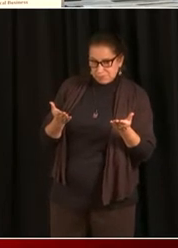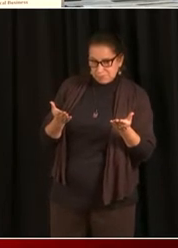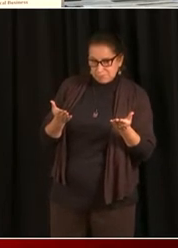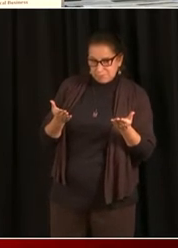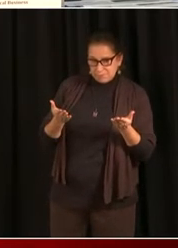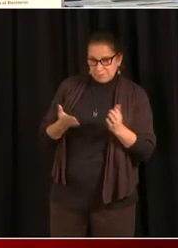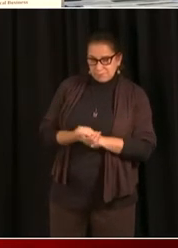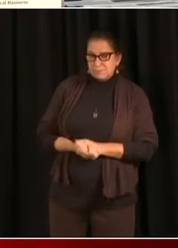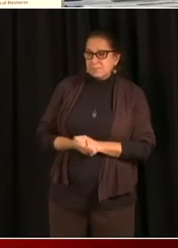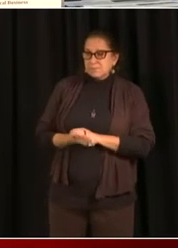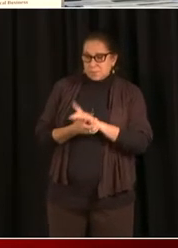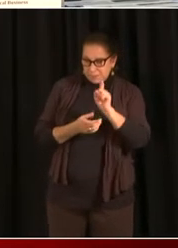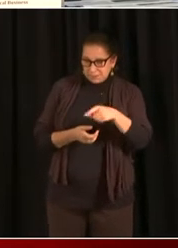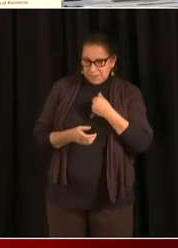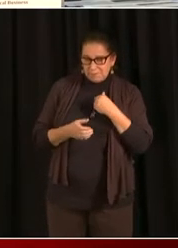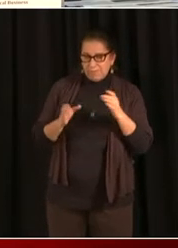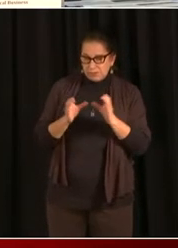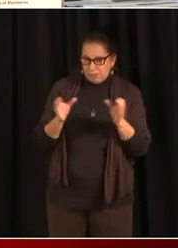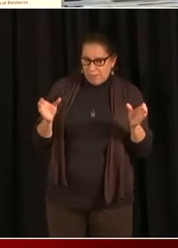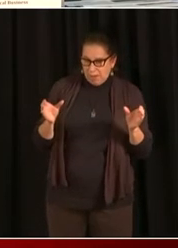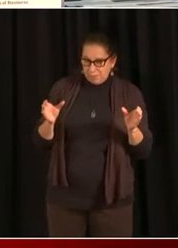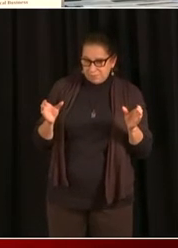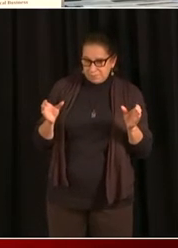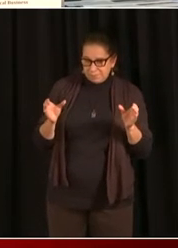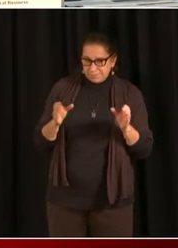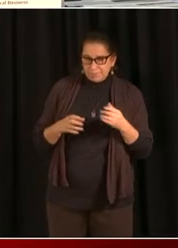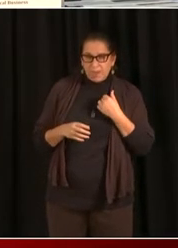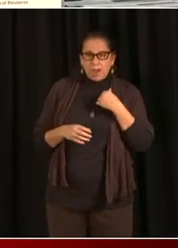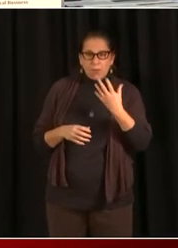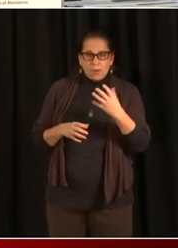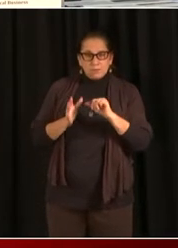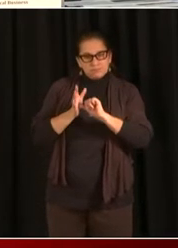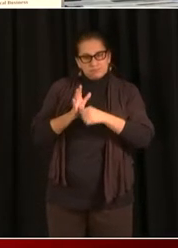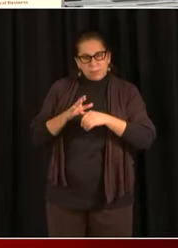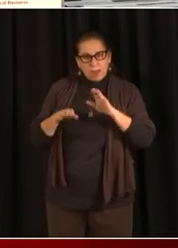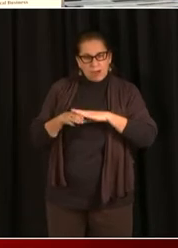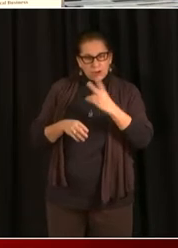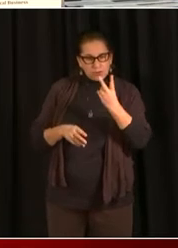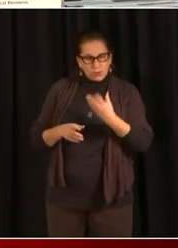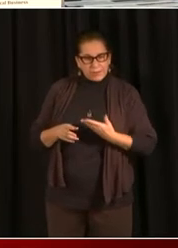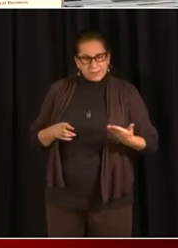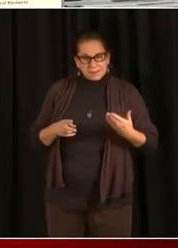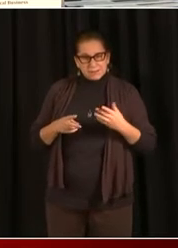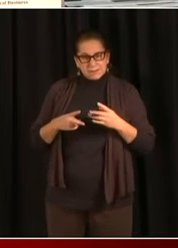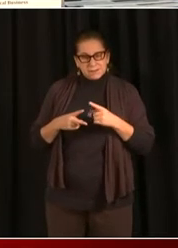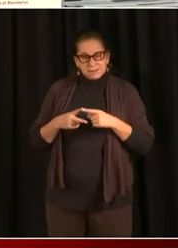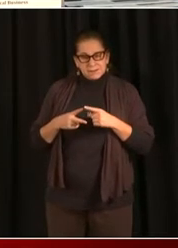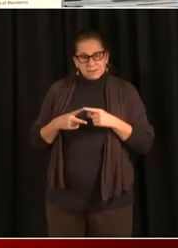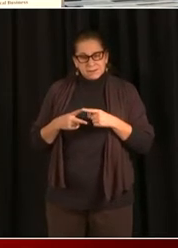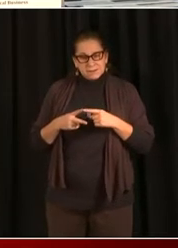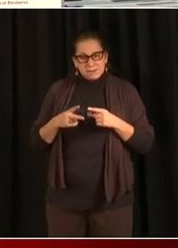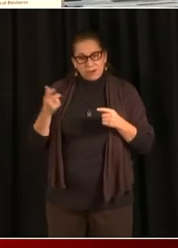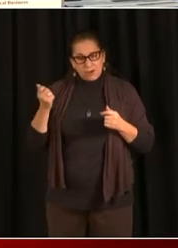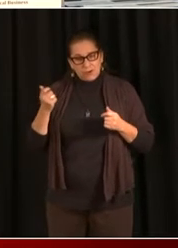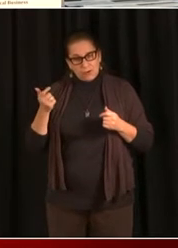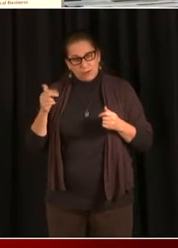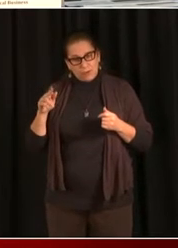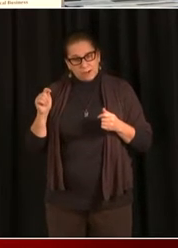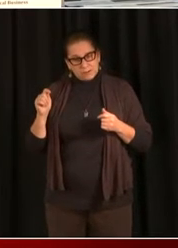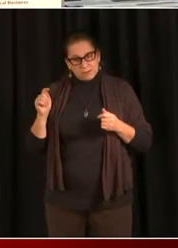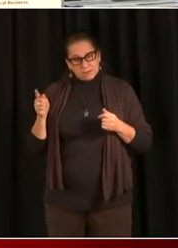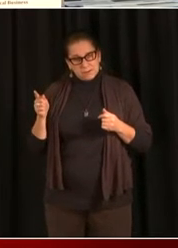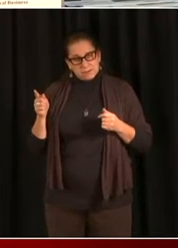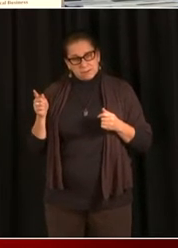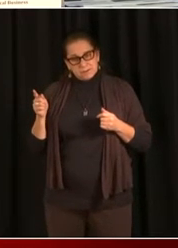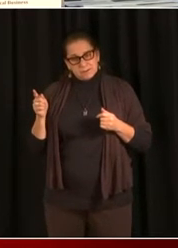hands. Now, 2 dates that I want to make sure that we do mention, because the Robust Retail Grant closes at the end of January.